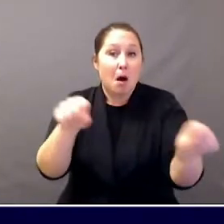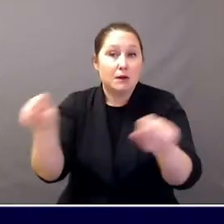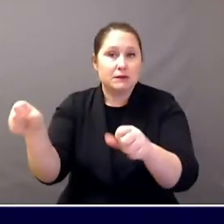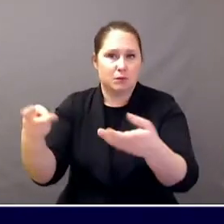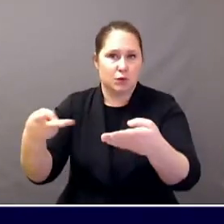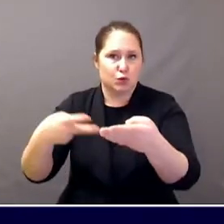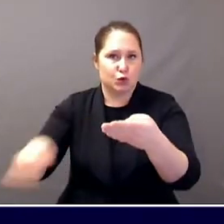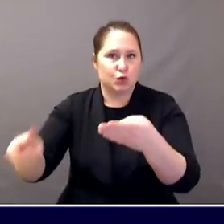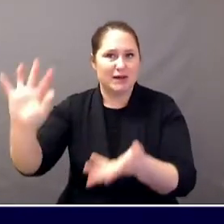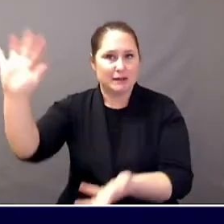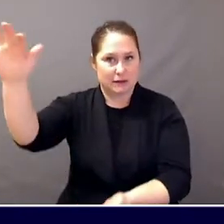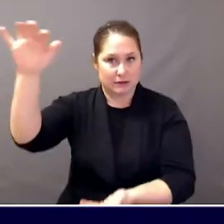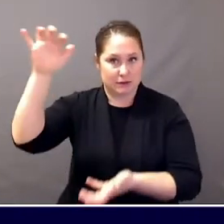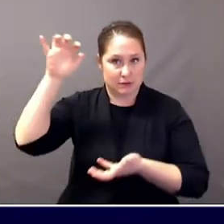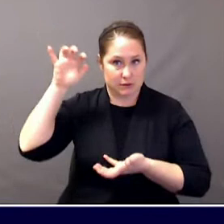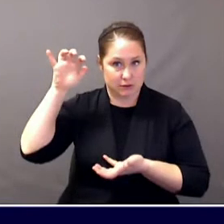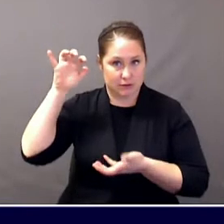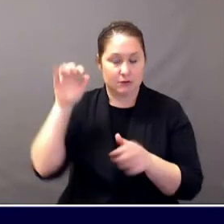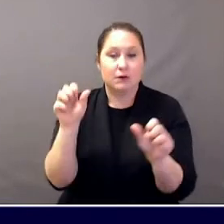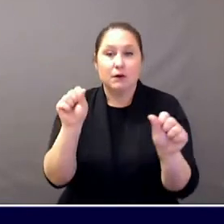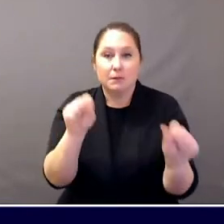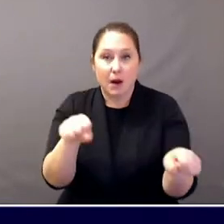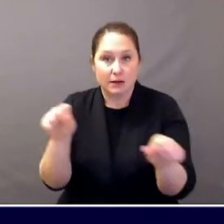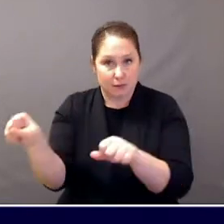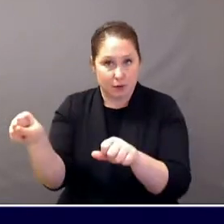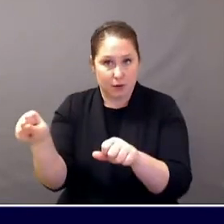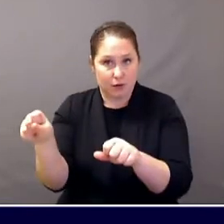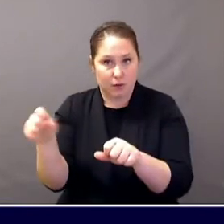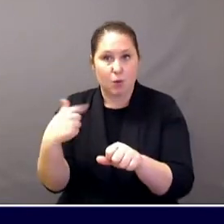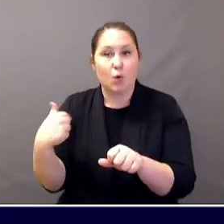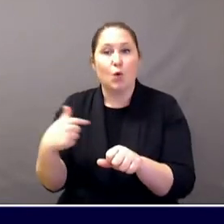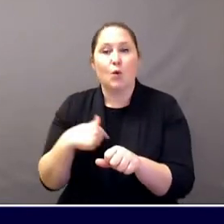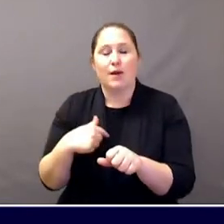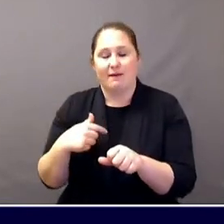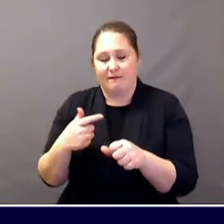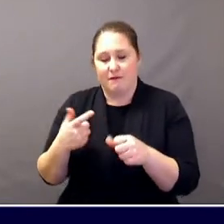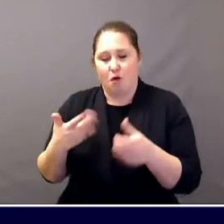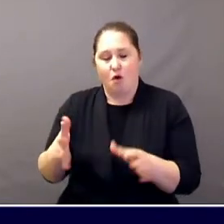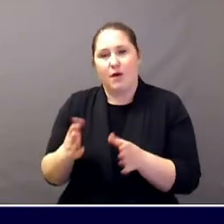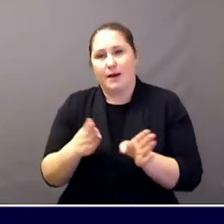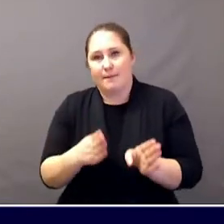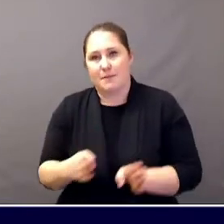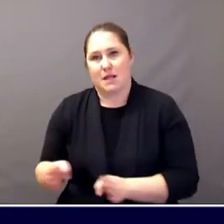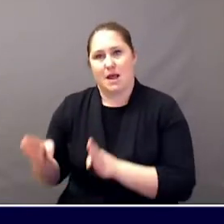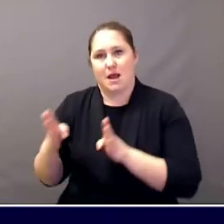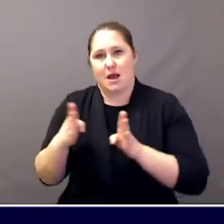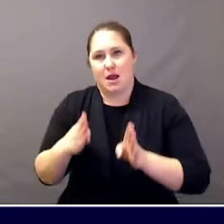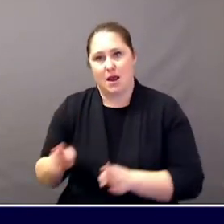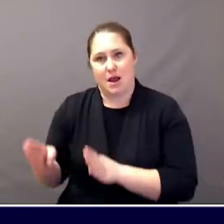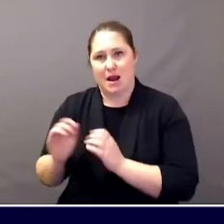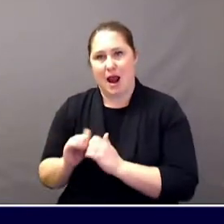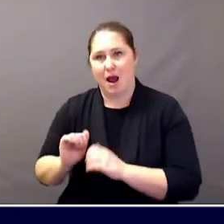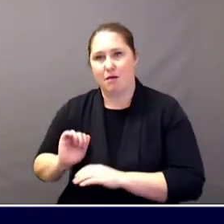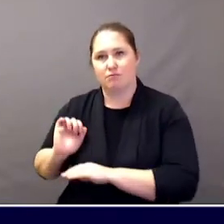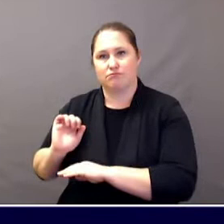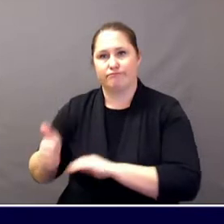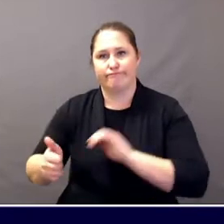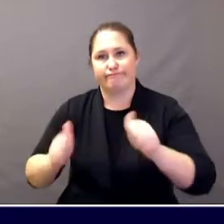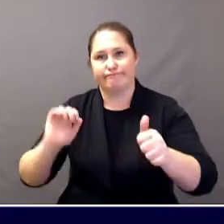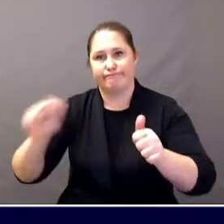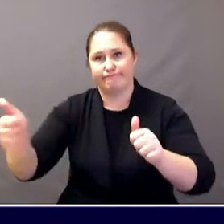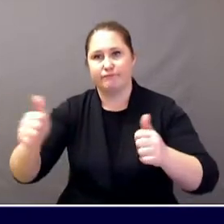our approach to stand these sites up. With specific regard to the question you raised, Caitlin,